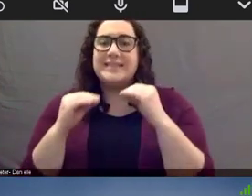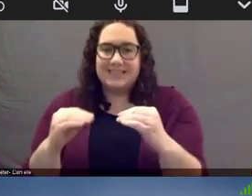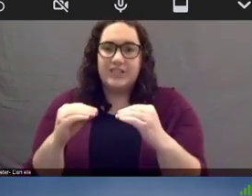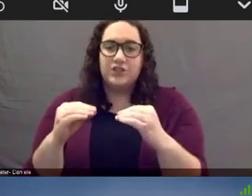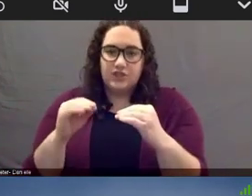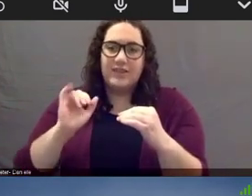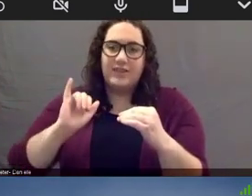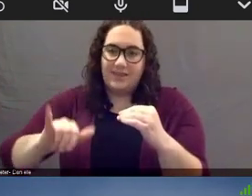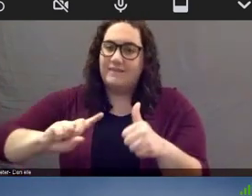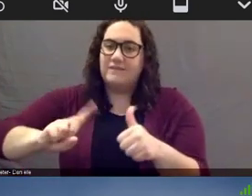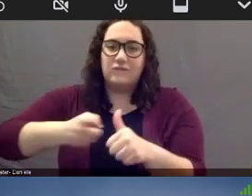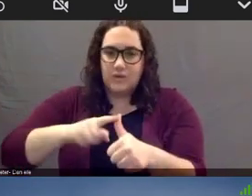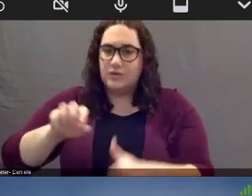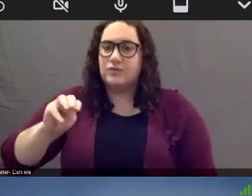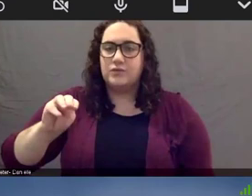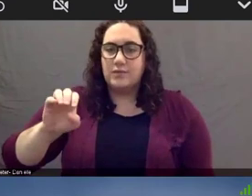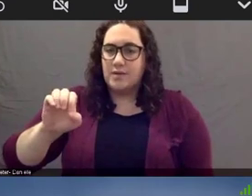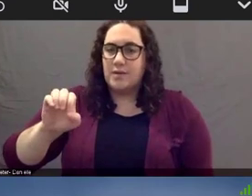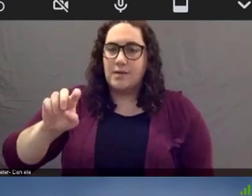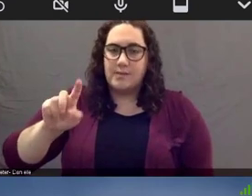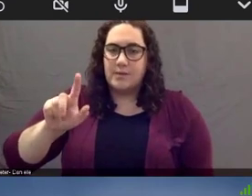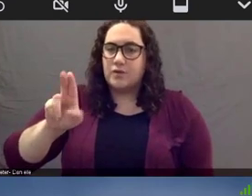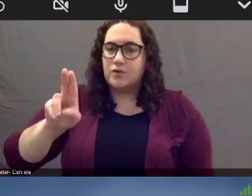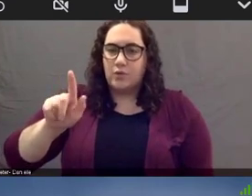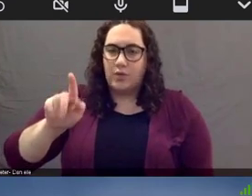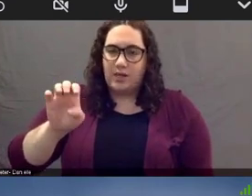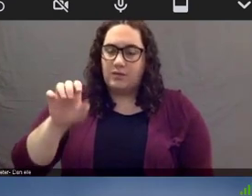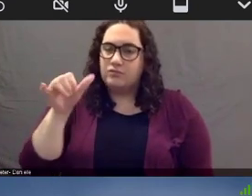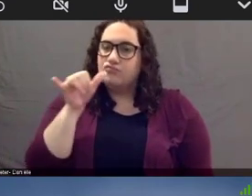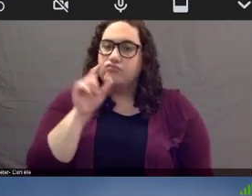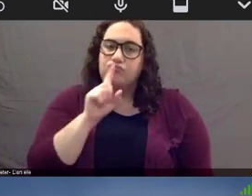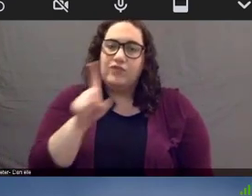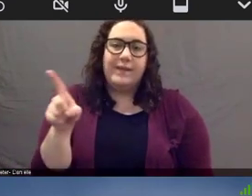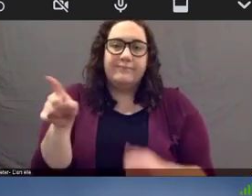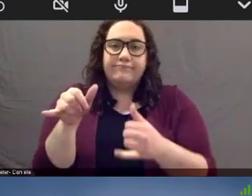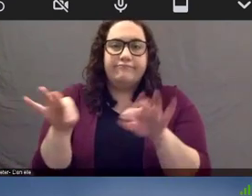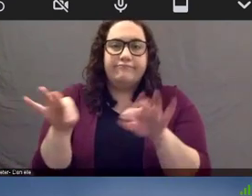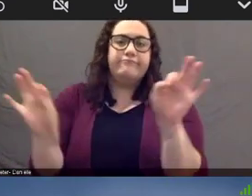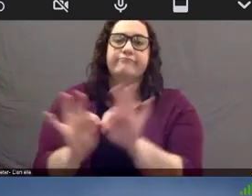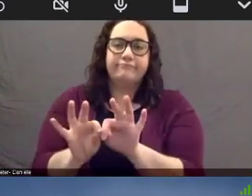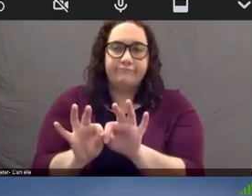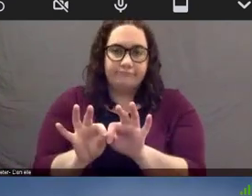Because with this first module, you get a good understanding of how heat transfer works.